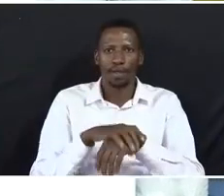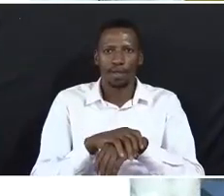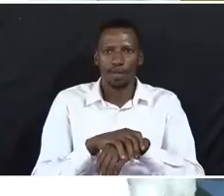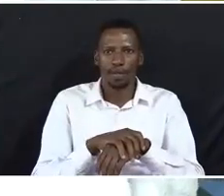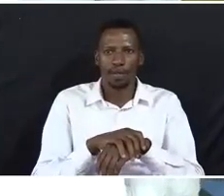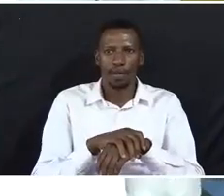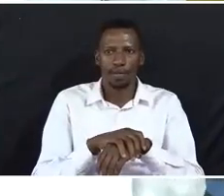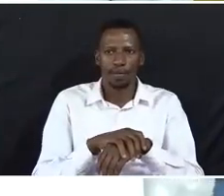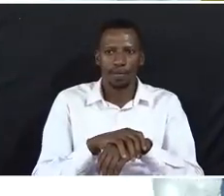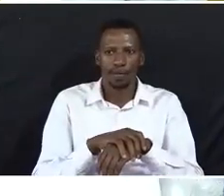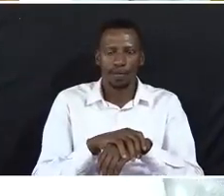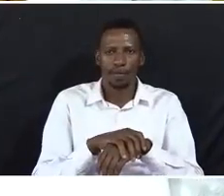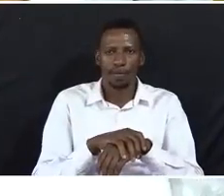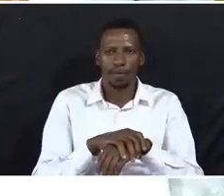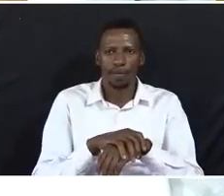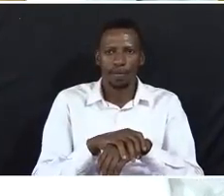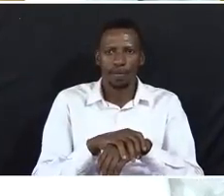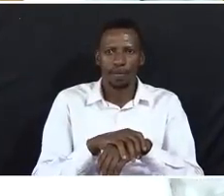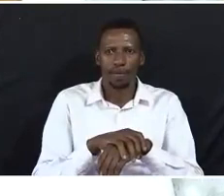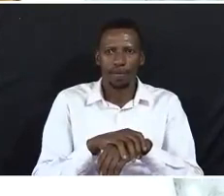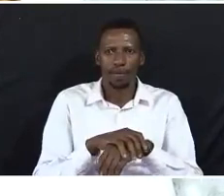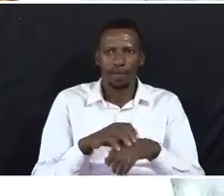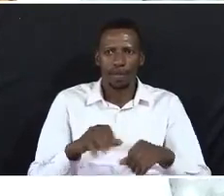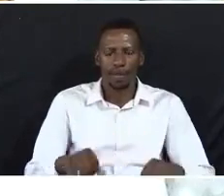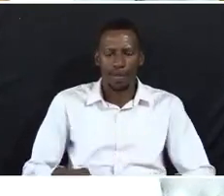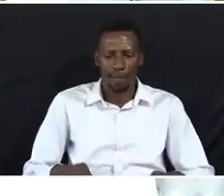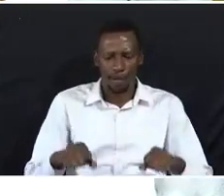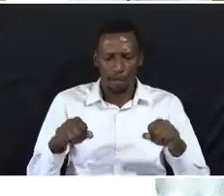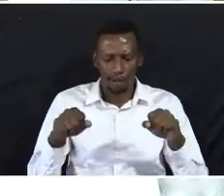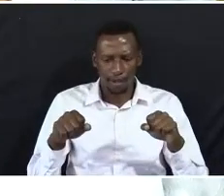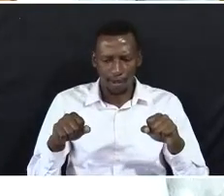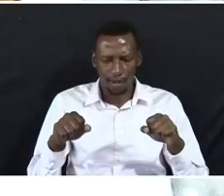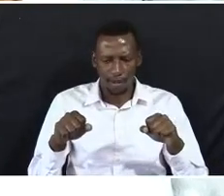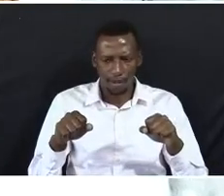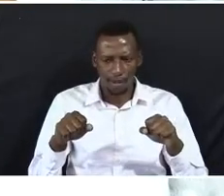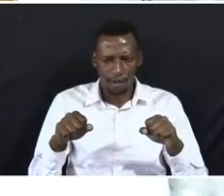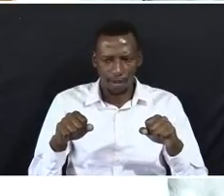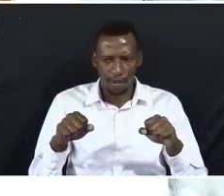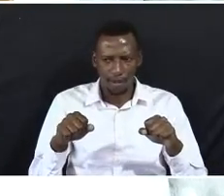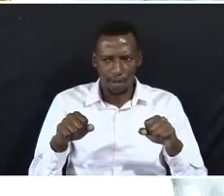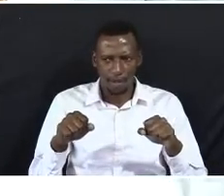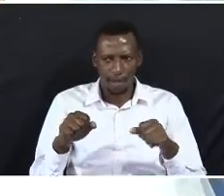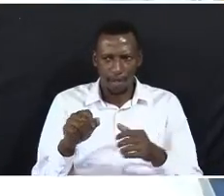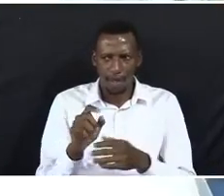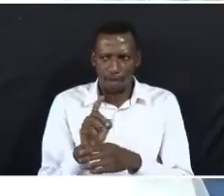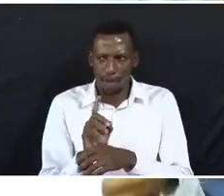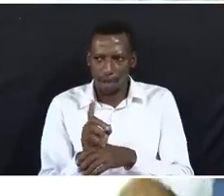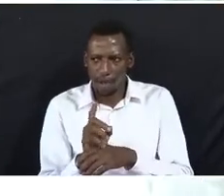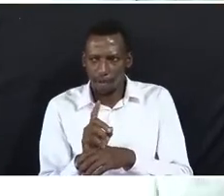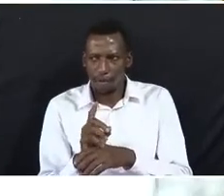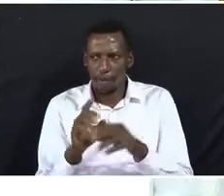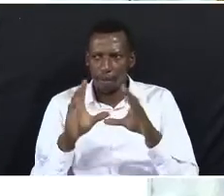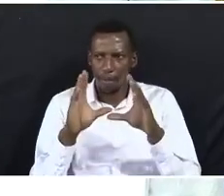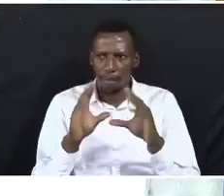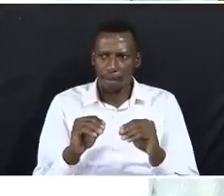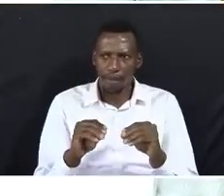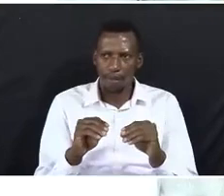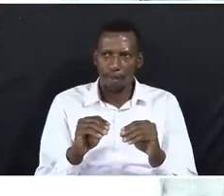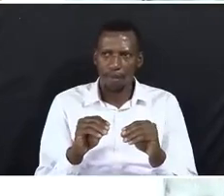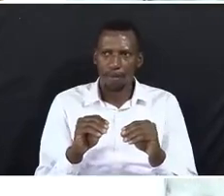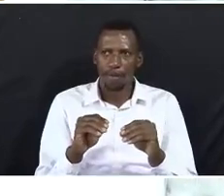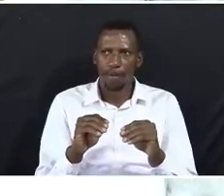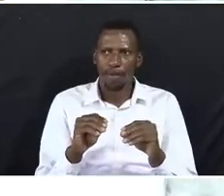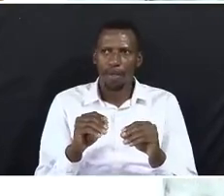to his master and said, "Master, you have entrusted me with 5 bags of gold. See, I've gained 5 more." And the master replied, "Well done, good